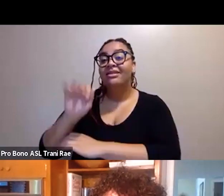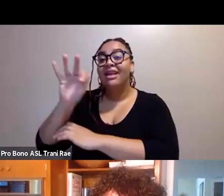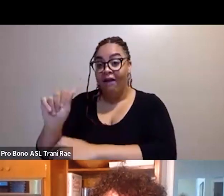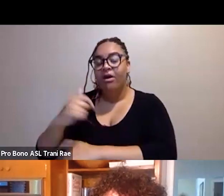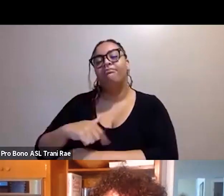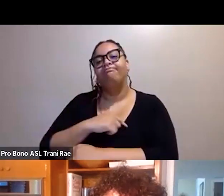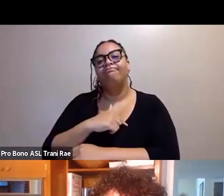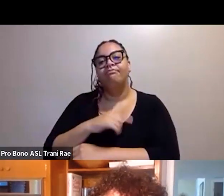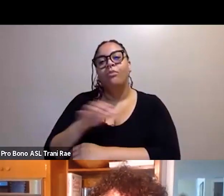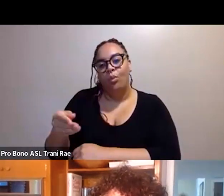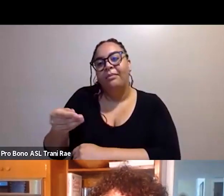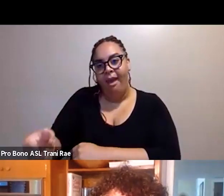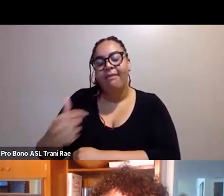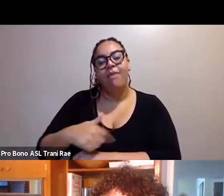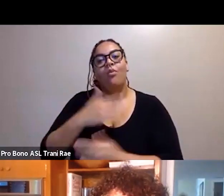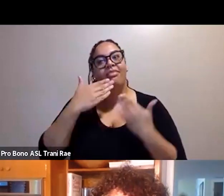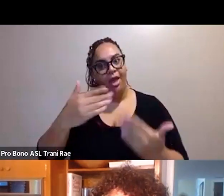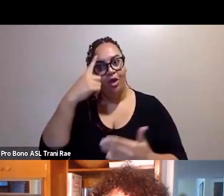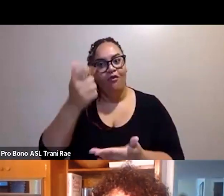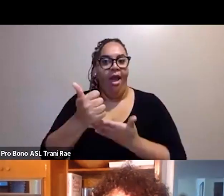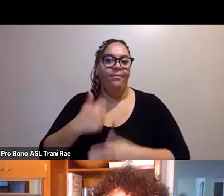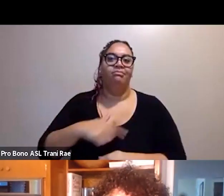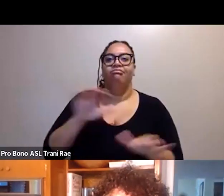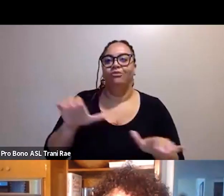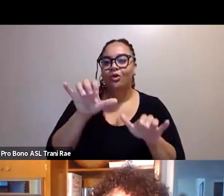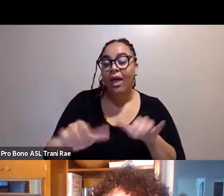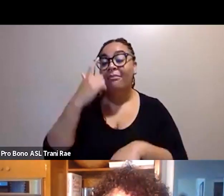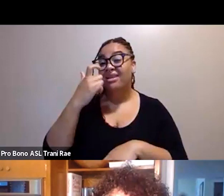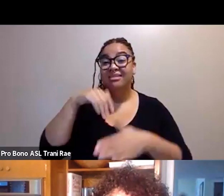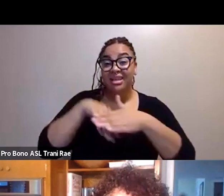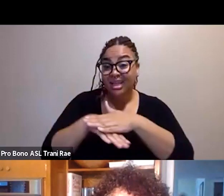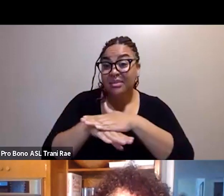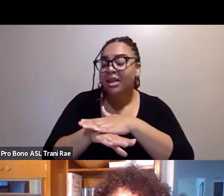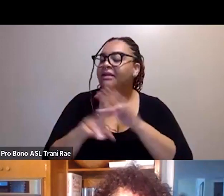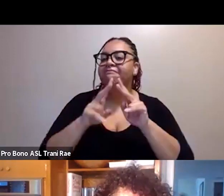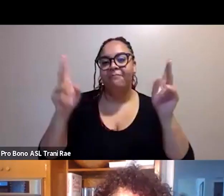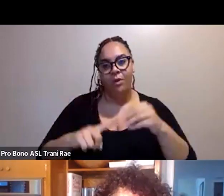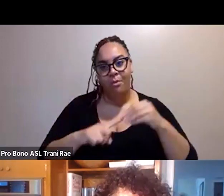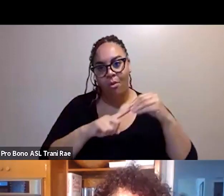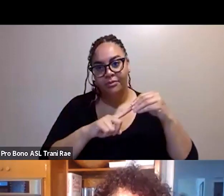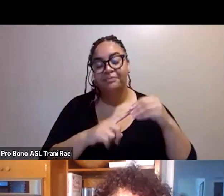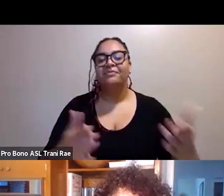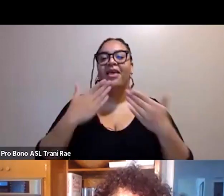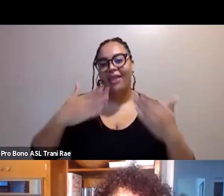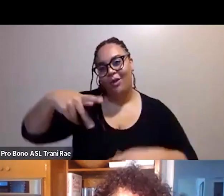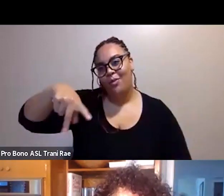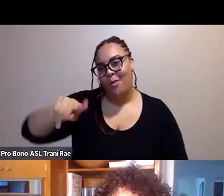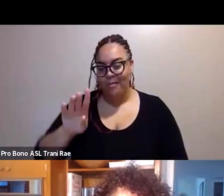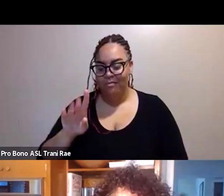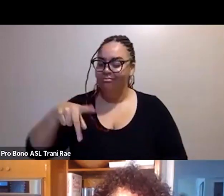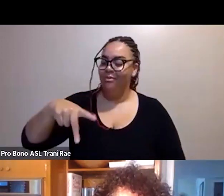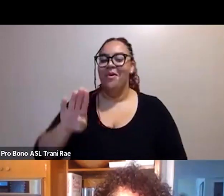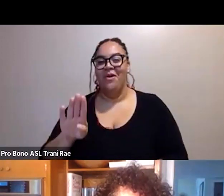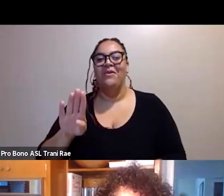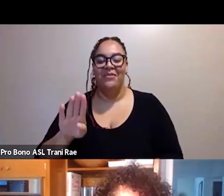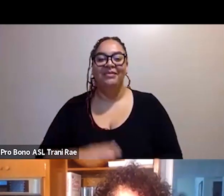thank you for helping us in doing that because accessibility is essential. Thank you, Pro Bono ASL.